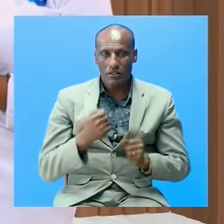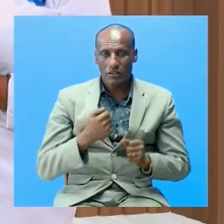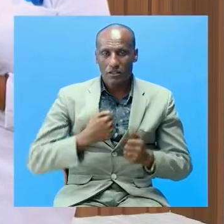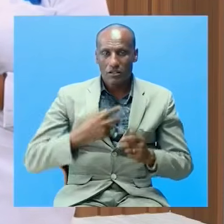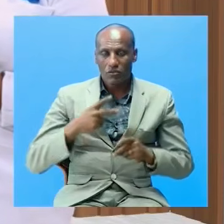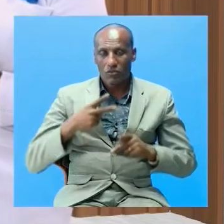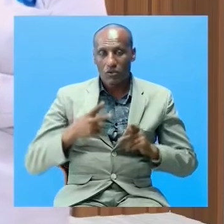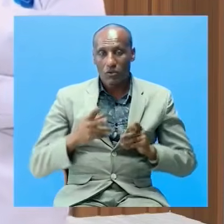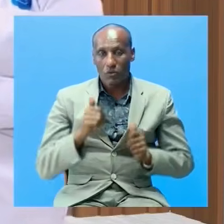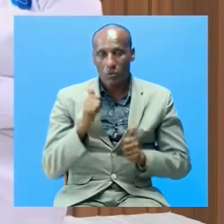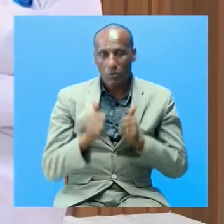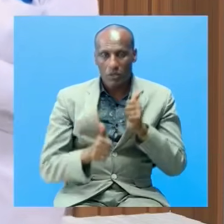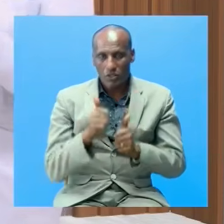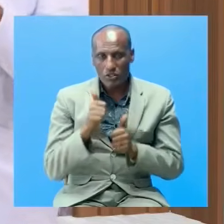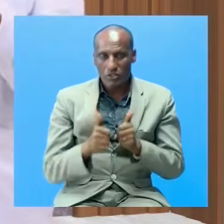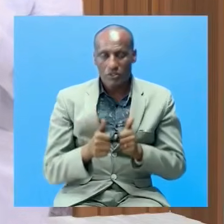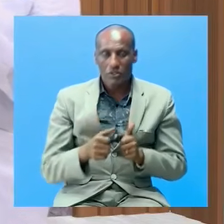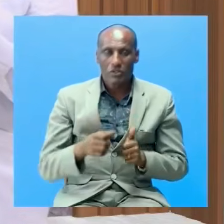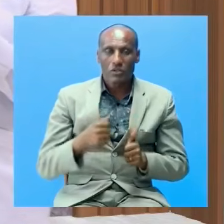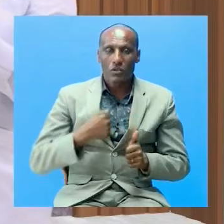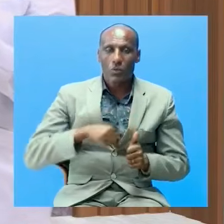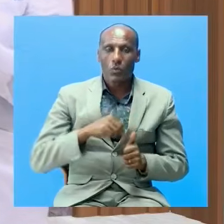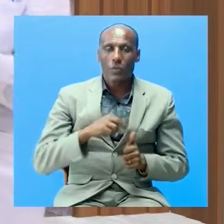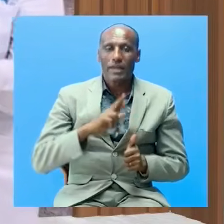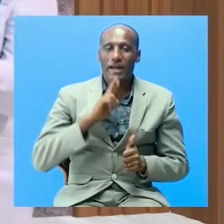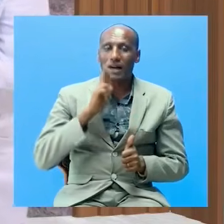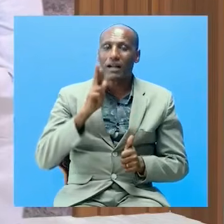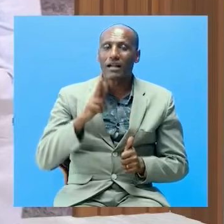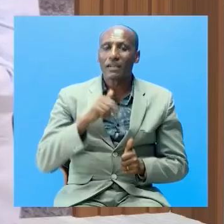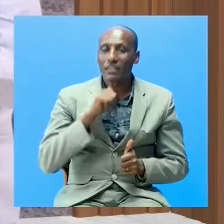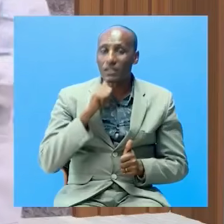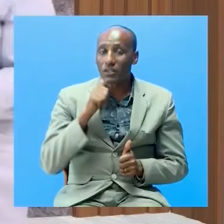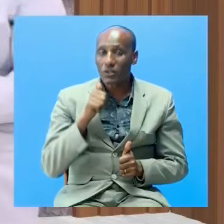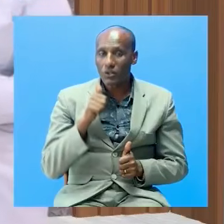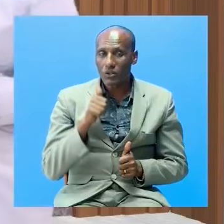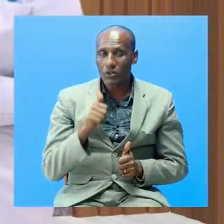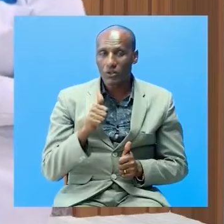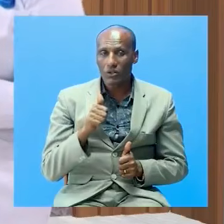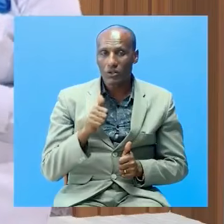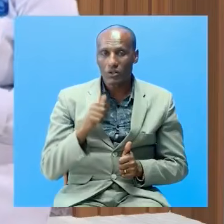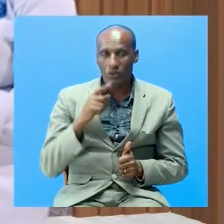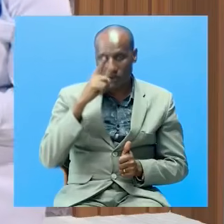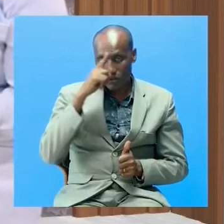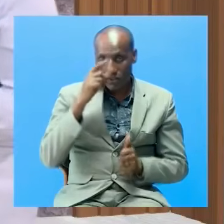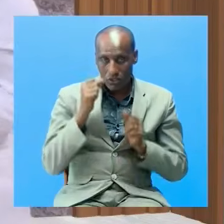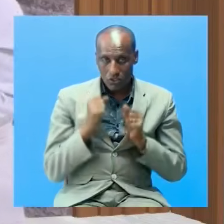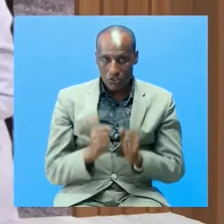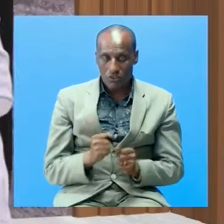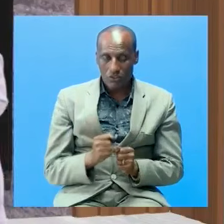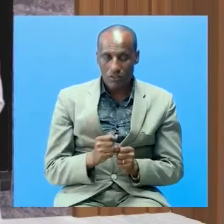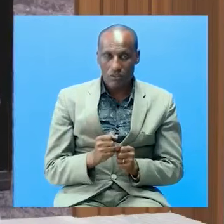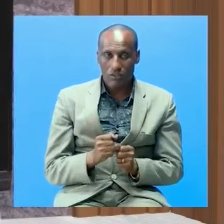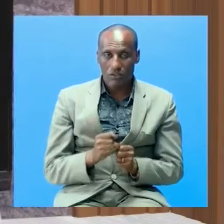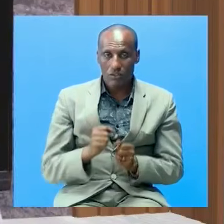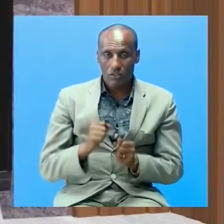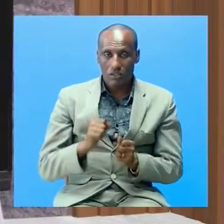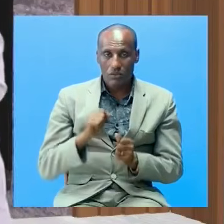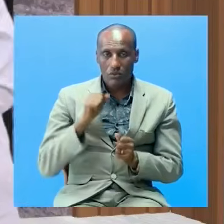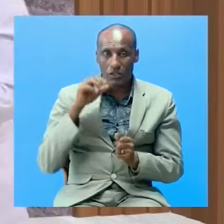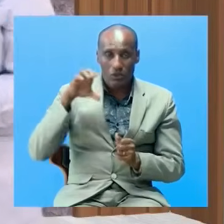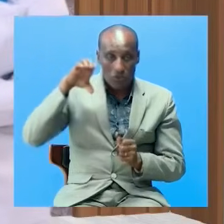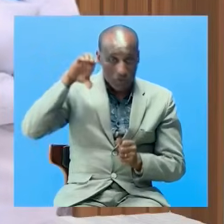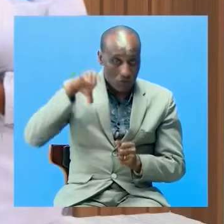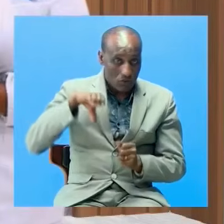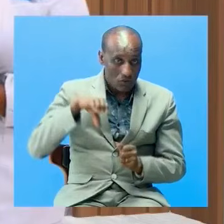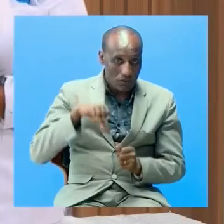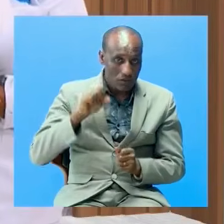sure. So, for a possibility which we are not certain or sure, what do we say? Or which one do we use? We